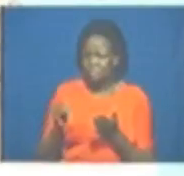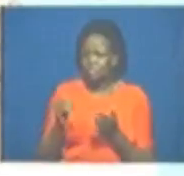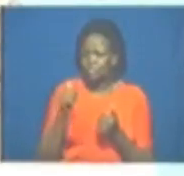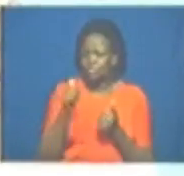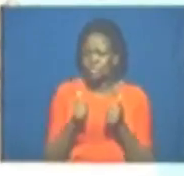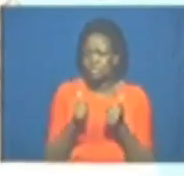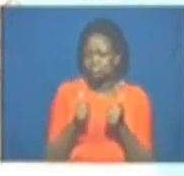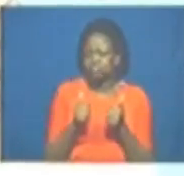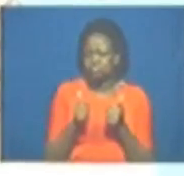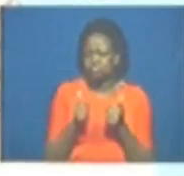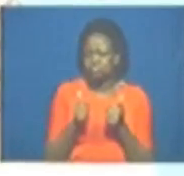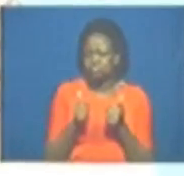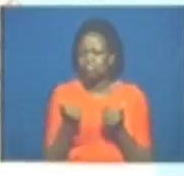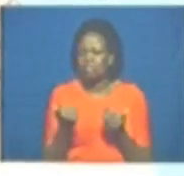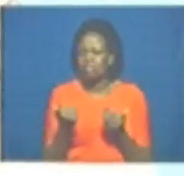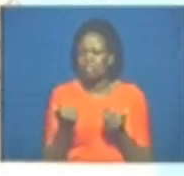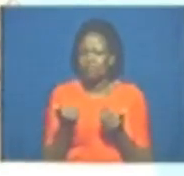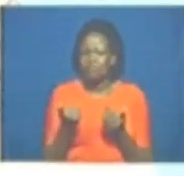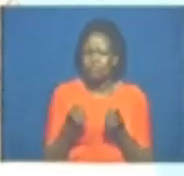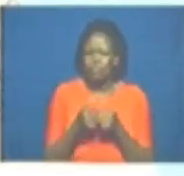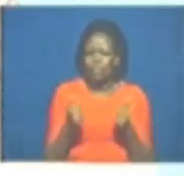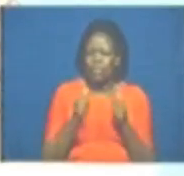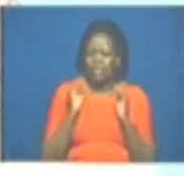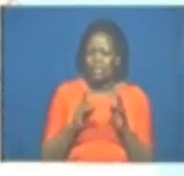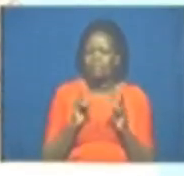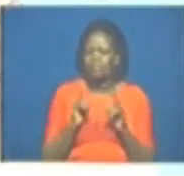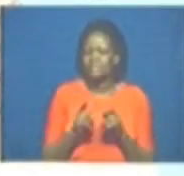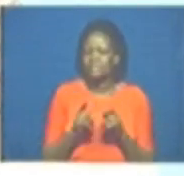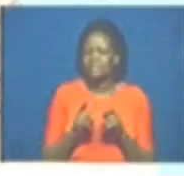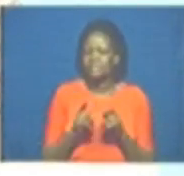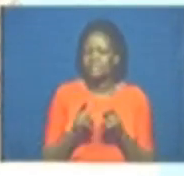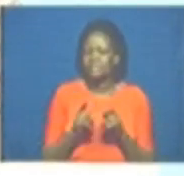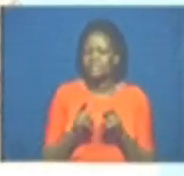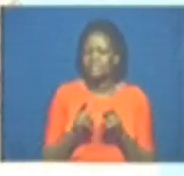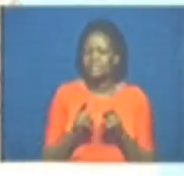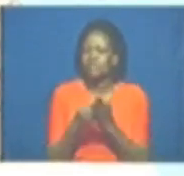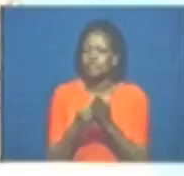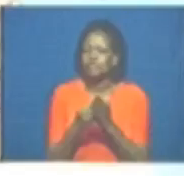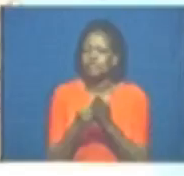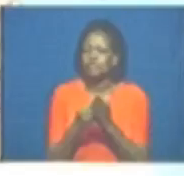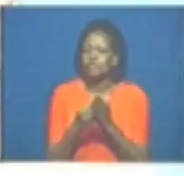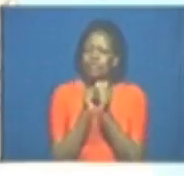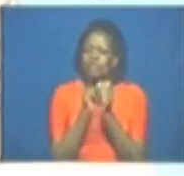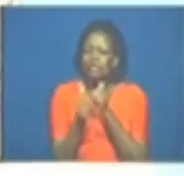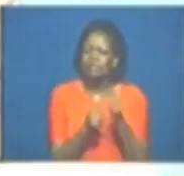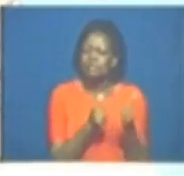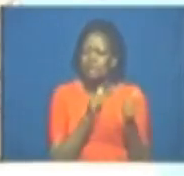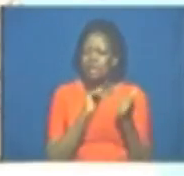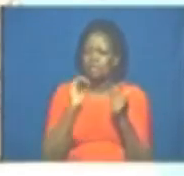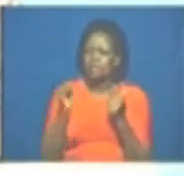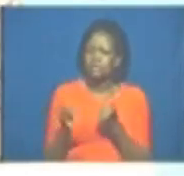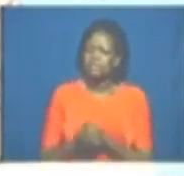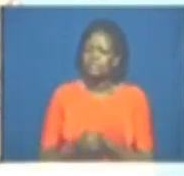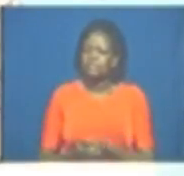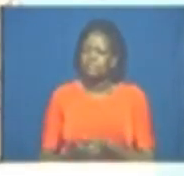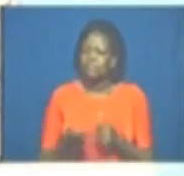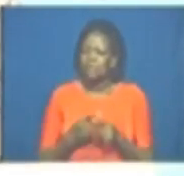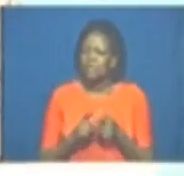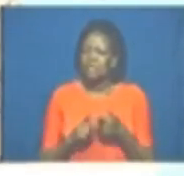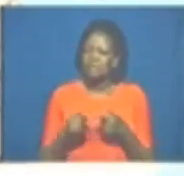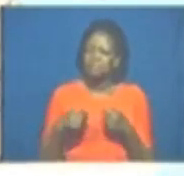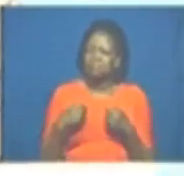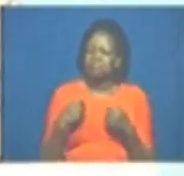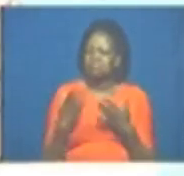get the money to try and catch up with the rest of the people. But right. Devolution, by and large, is working. We'll give it